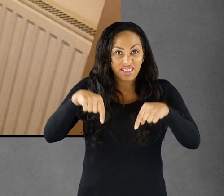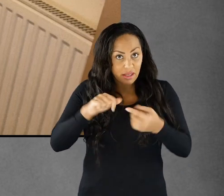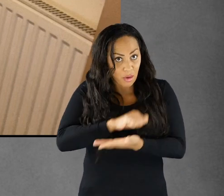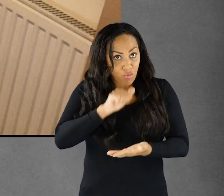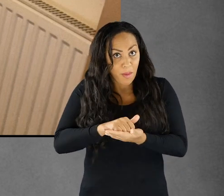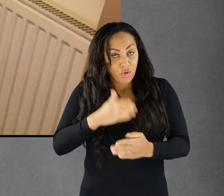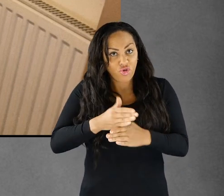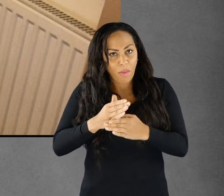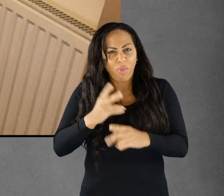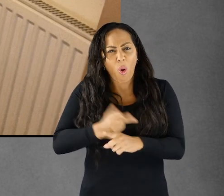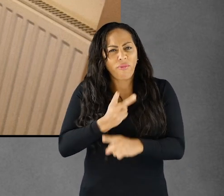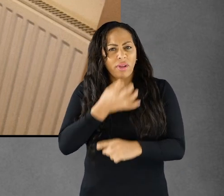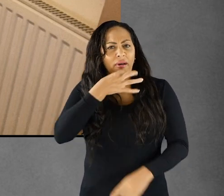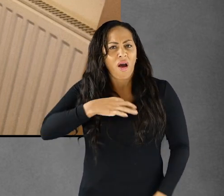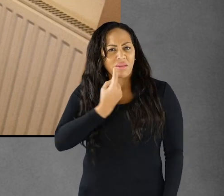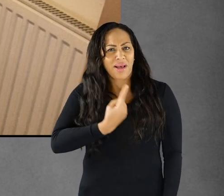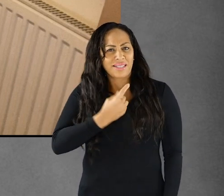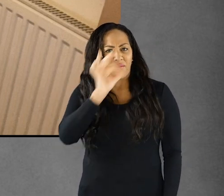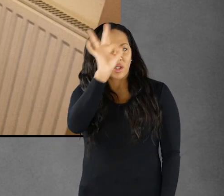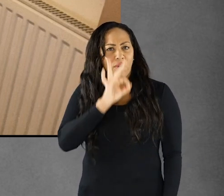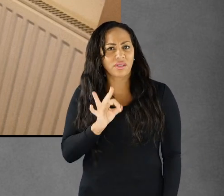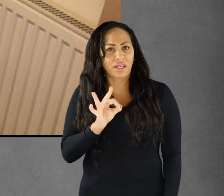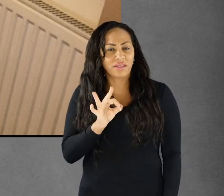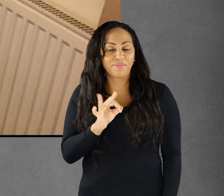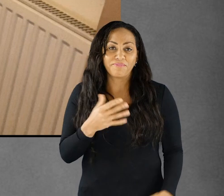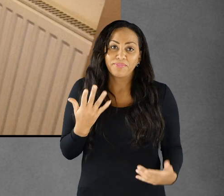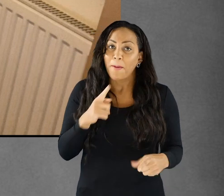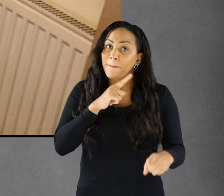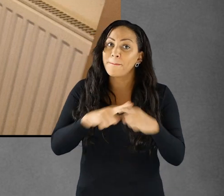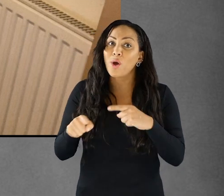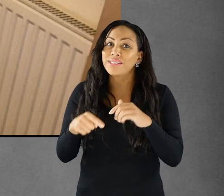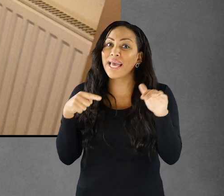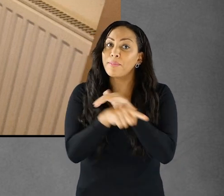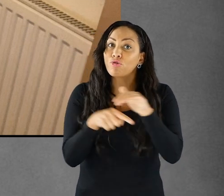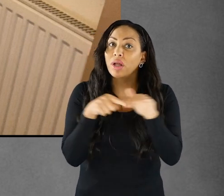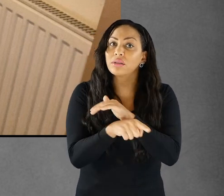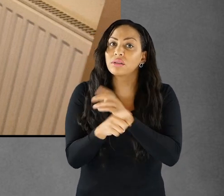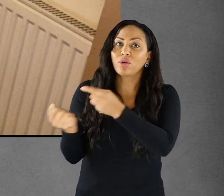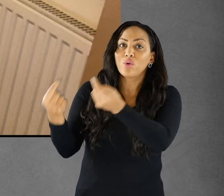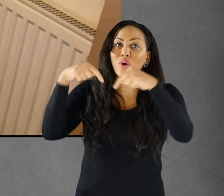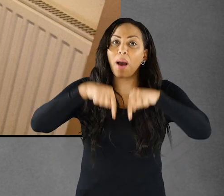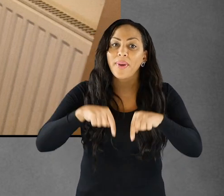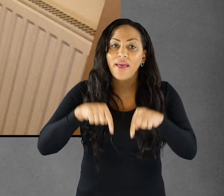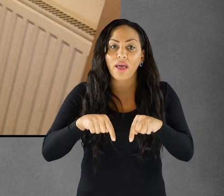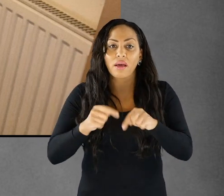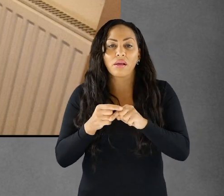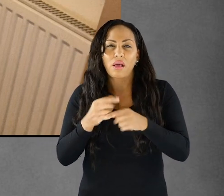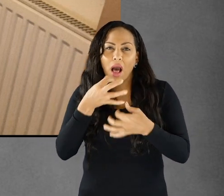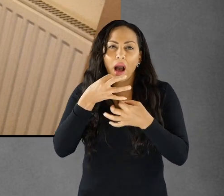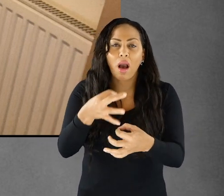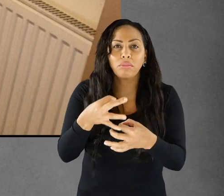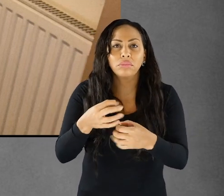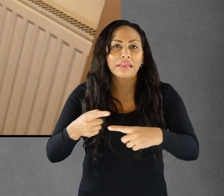asked myself this because, let's face it, most emigrants or immigrants have always been lured across